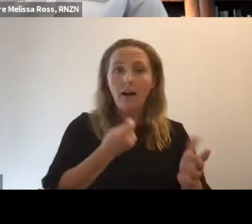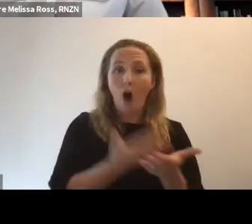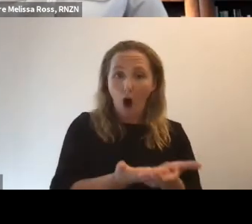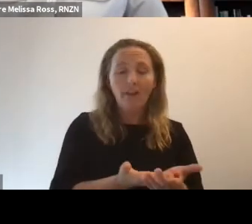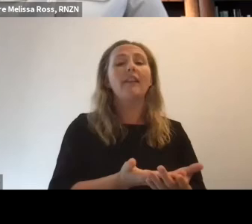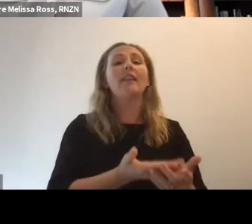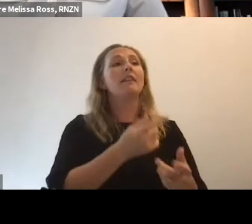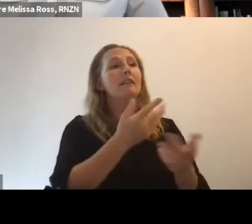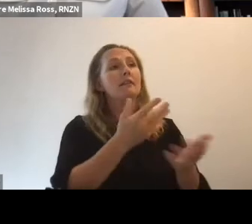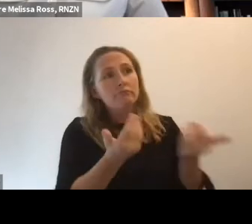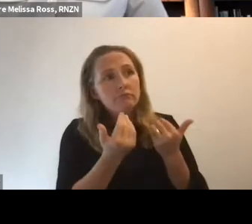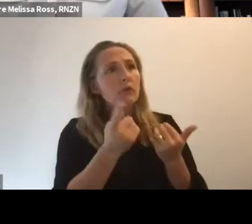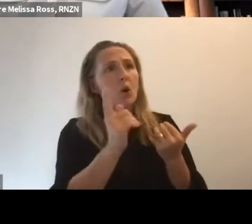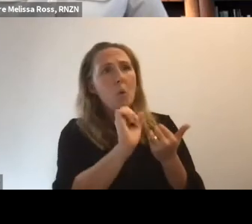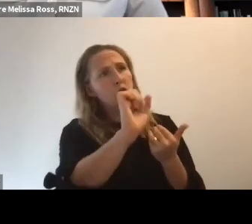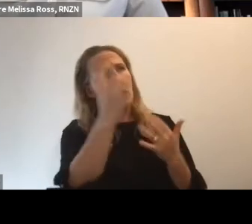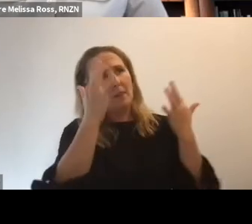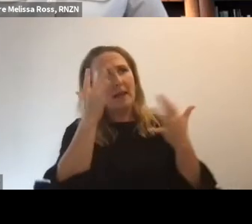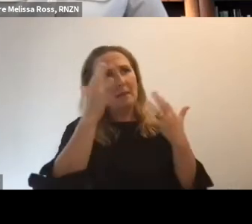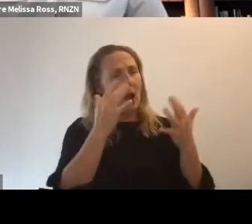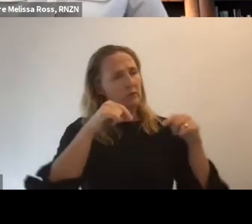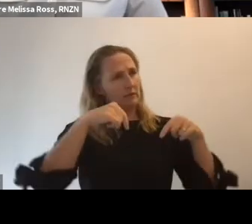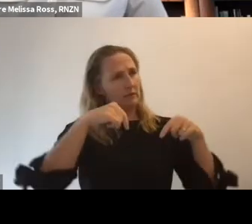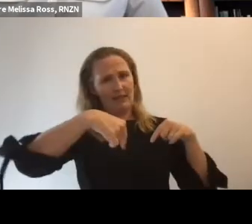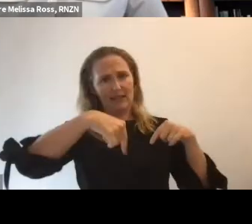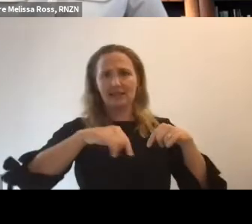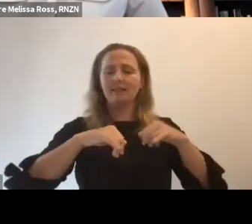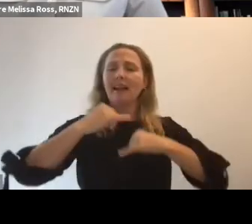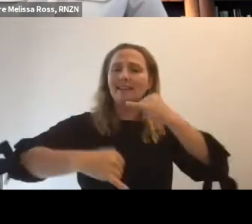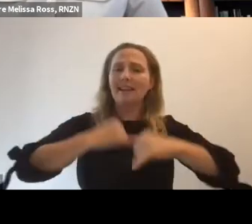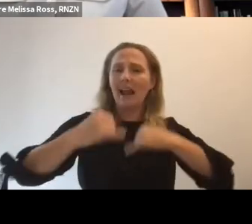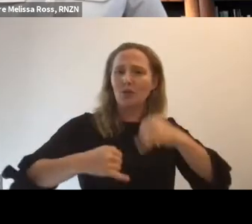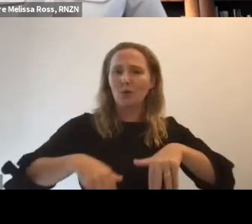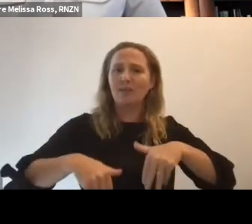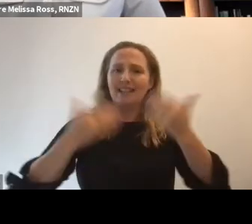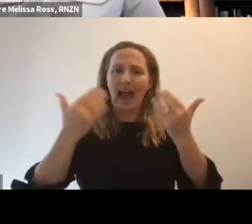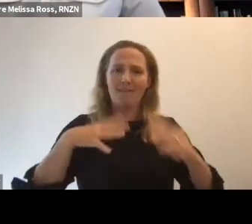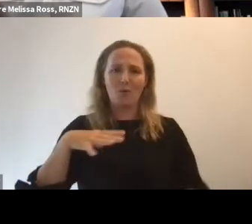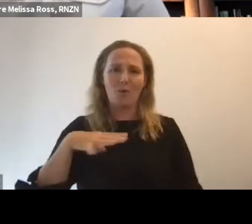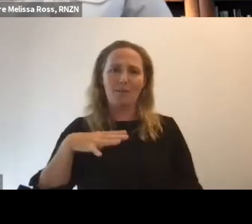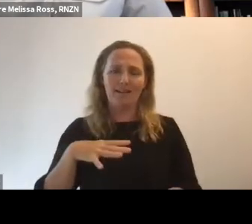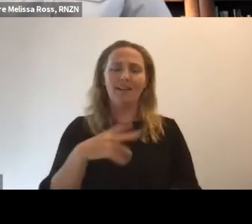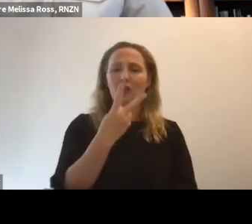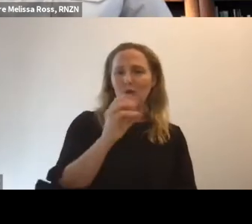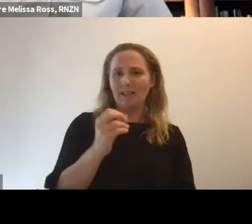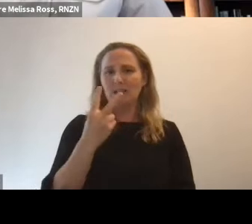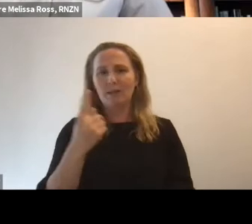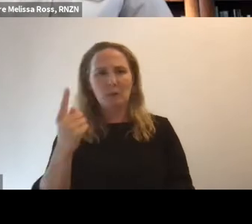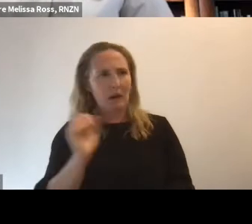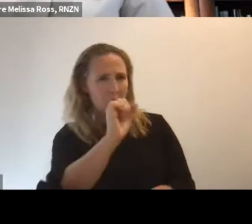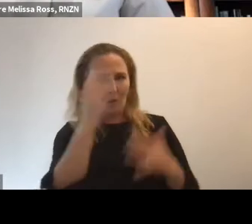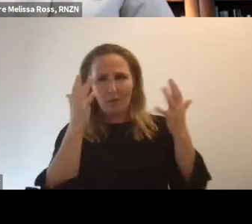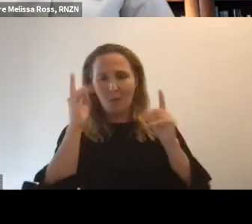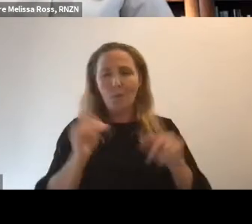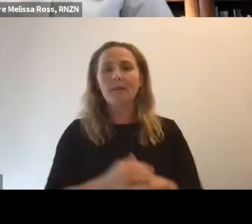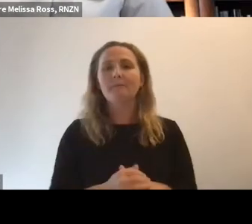International Women's Day 2021. We've prepared a series of topics which we've been exploring together to